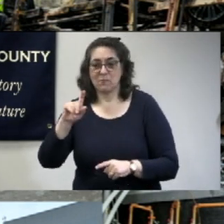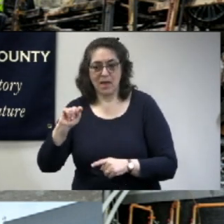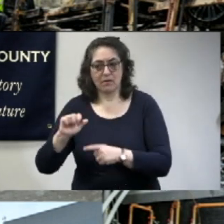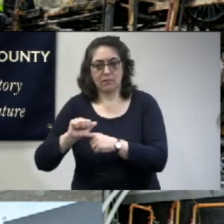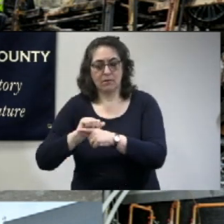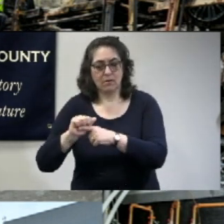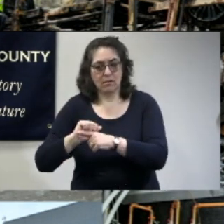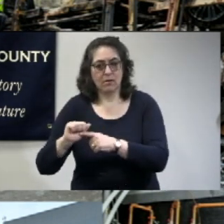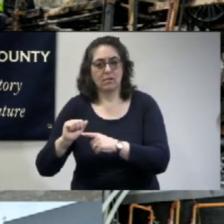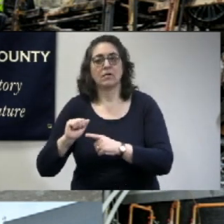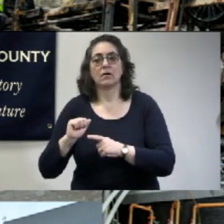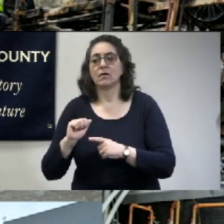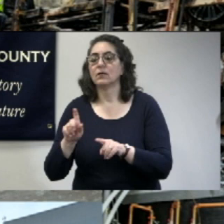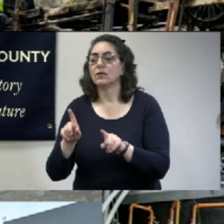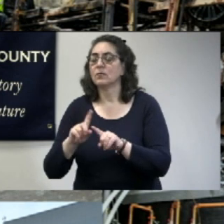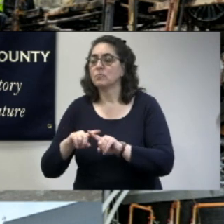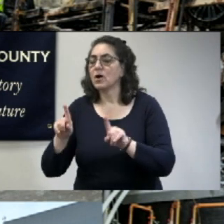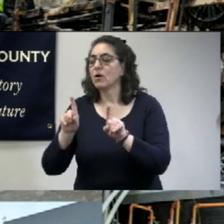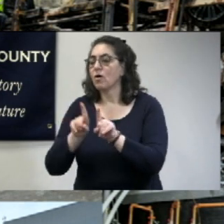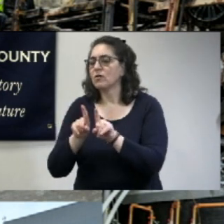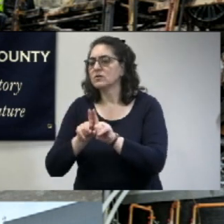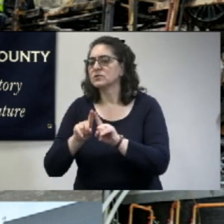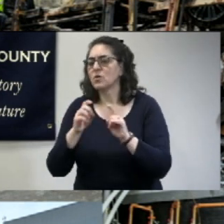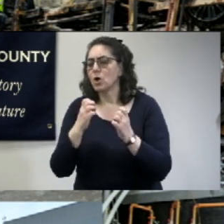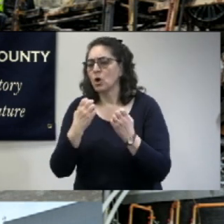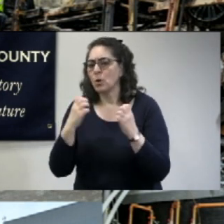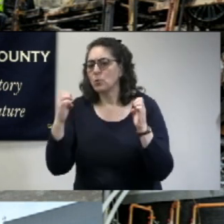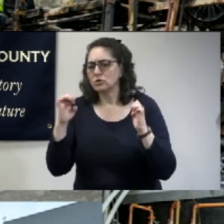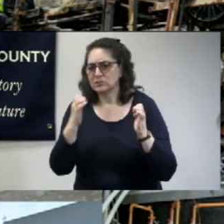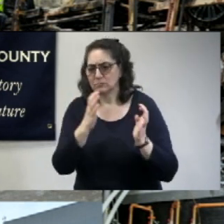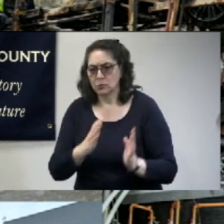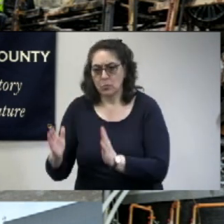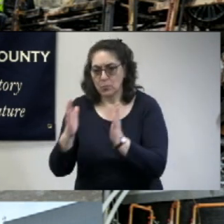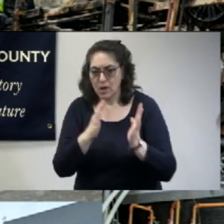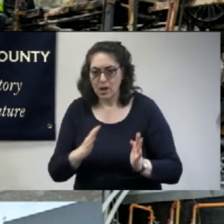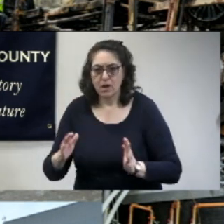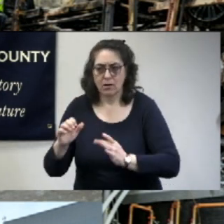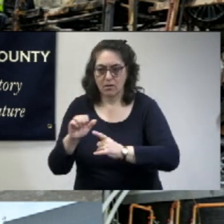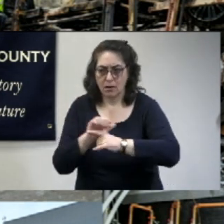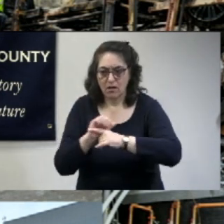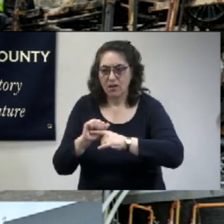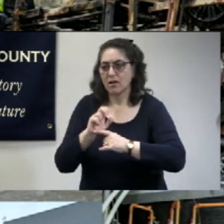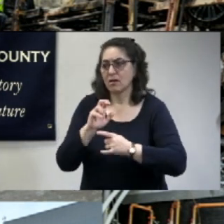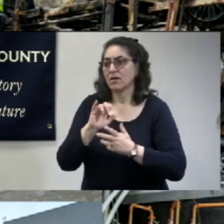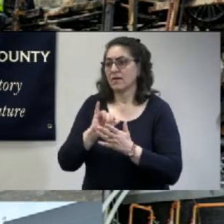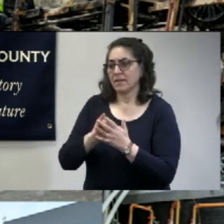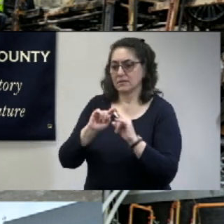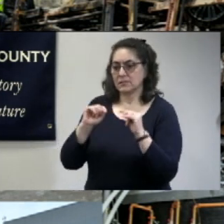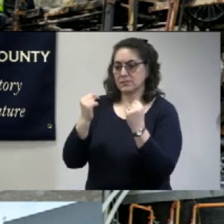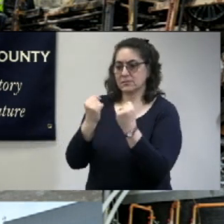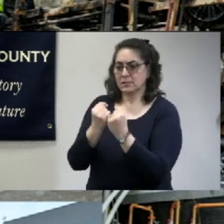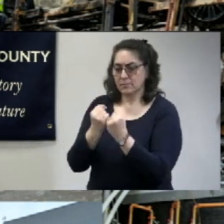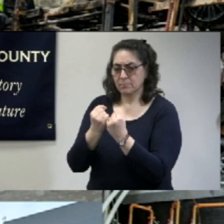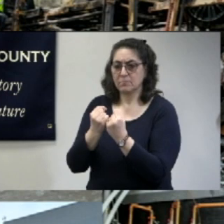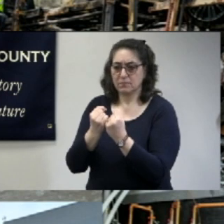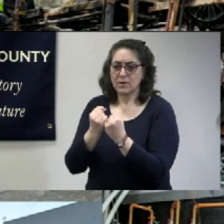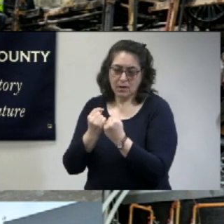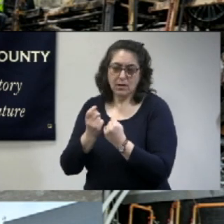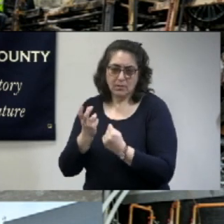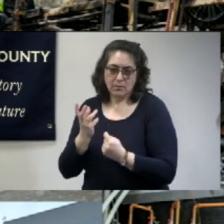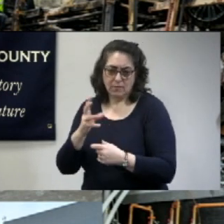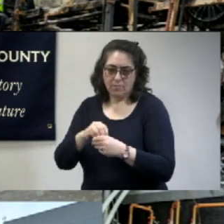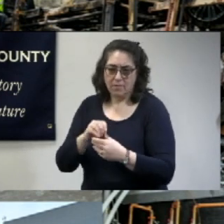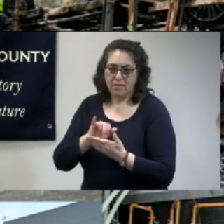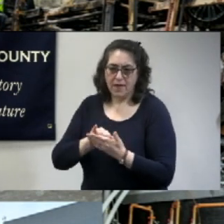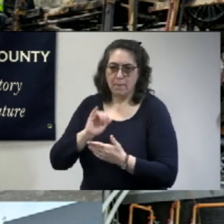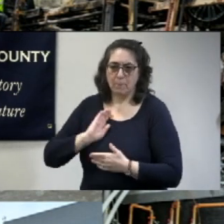but we also do a lot of emergency preparedness exercises with that team as well. And Araceli actually serves on the board